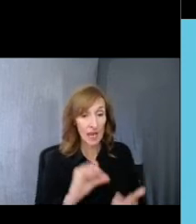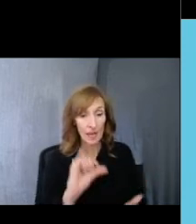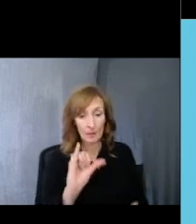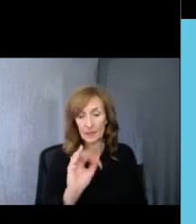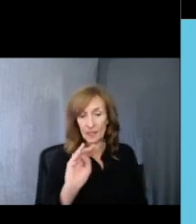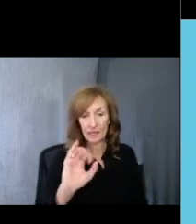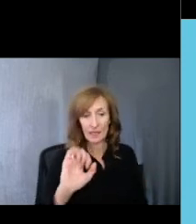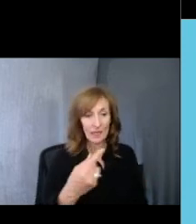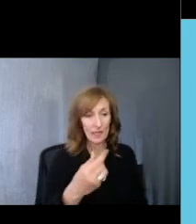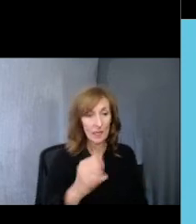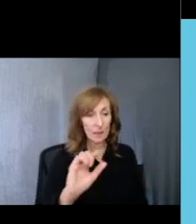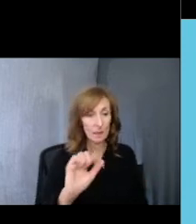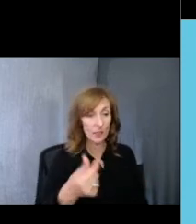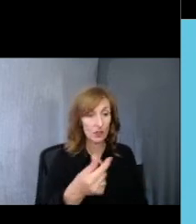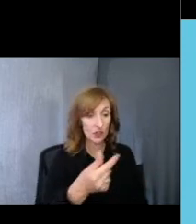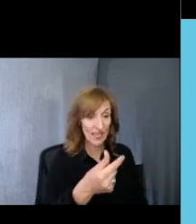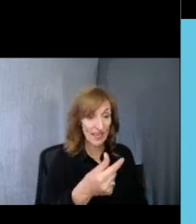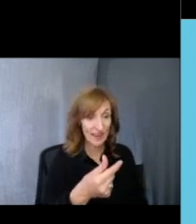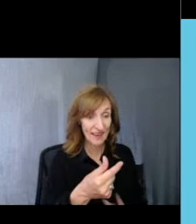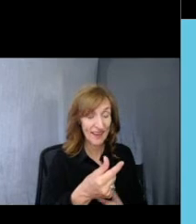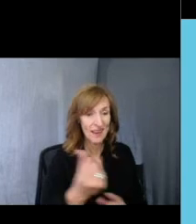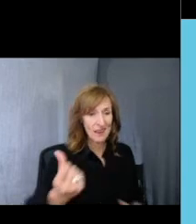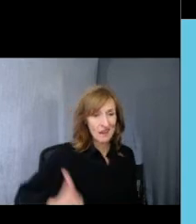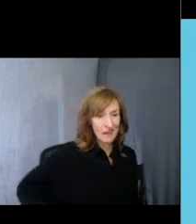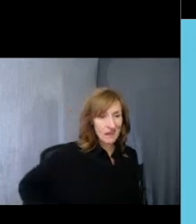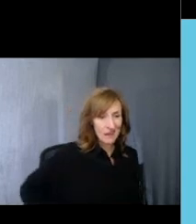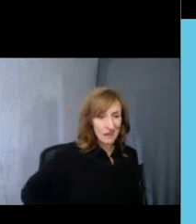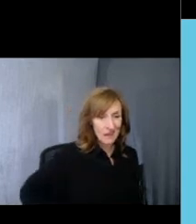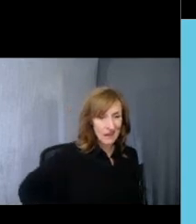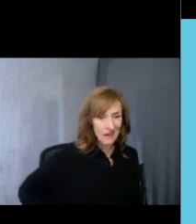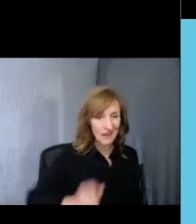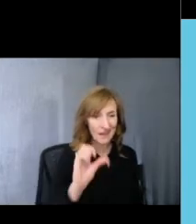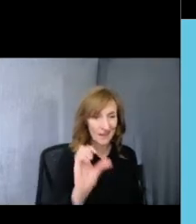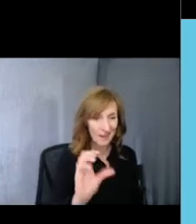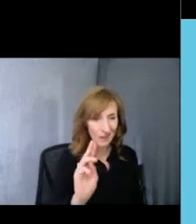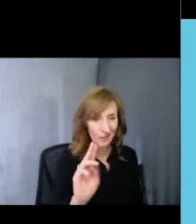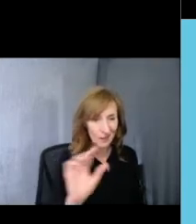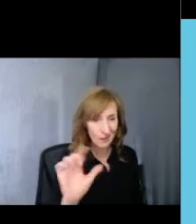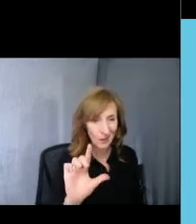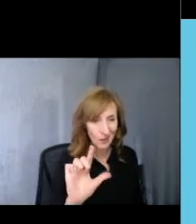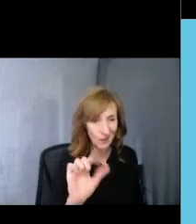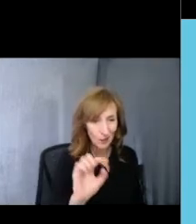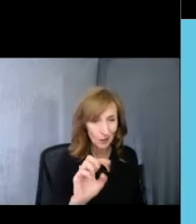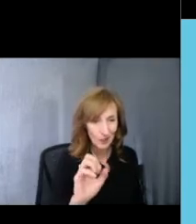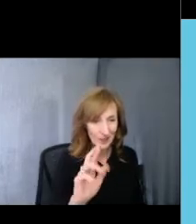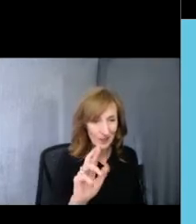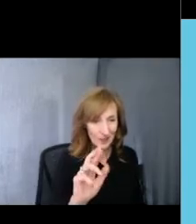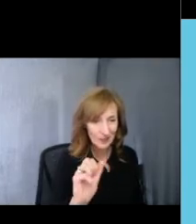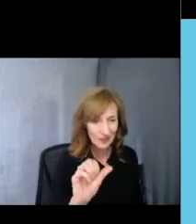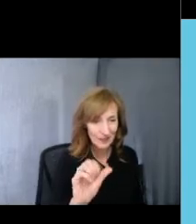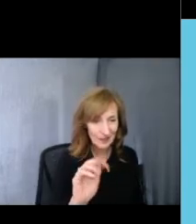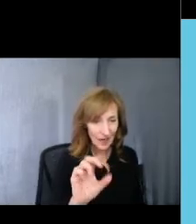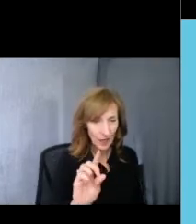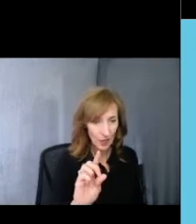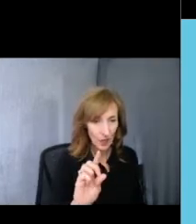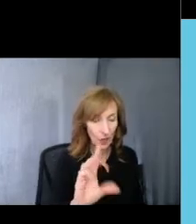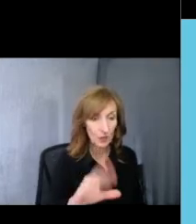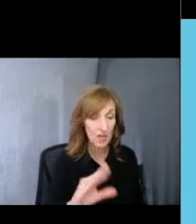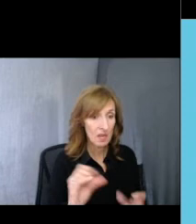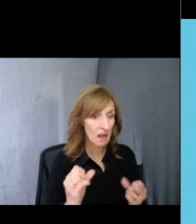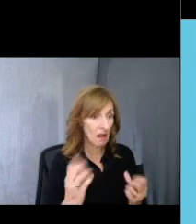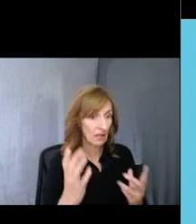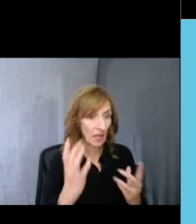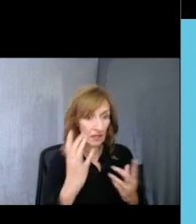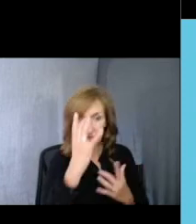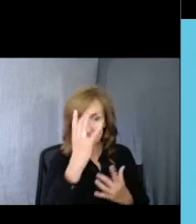imaging kidneys because they are one of the easiest organs to image. And a lot of diseases look very peculiar. They're very, you